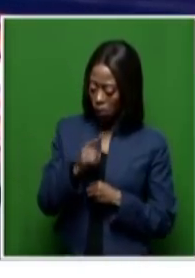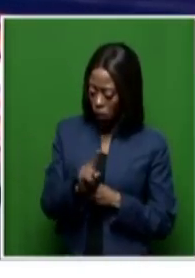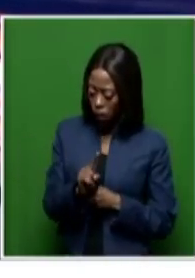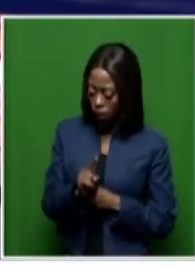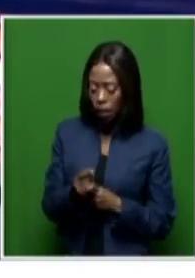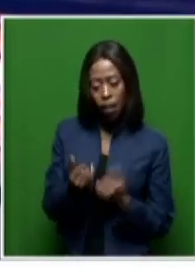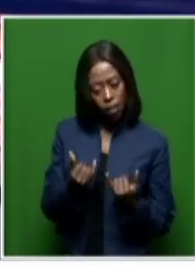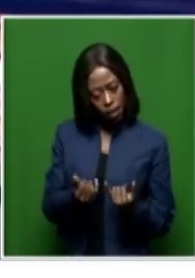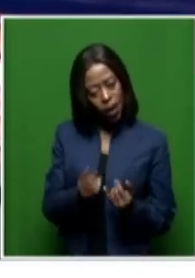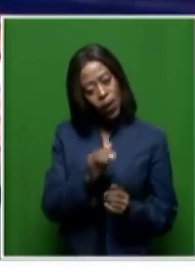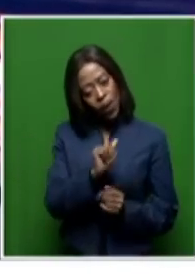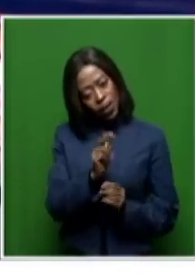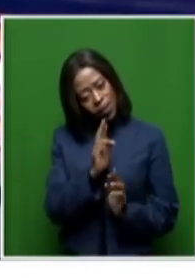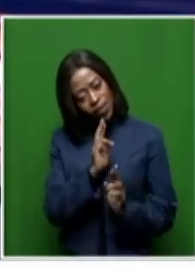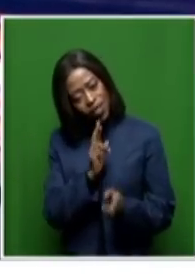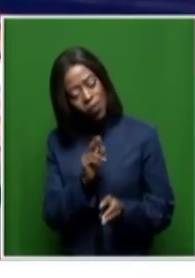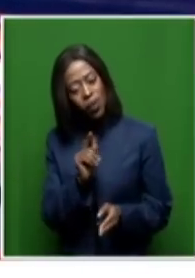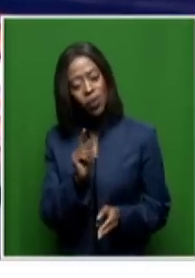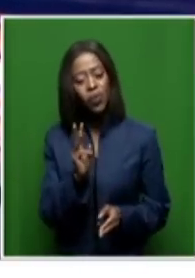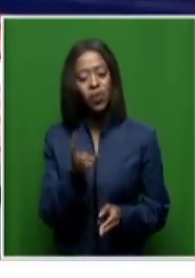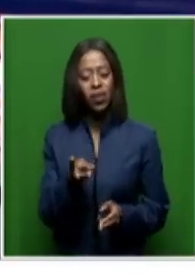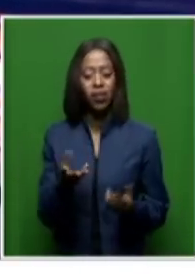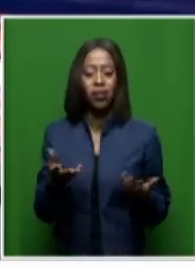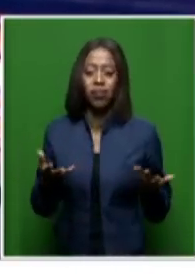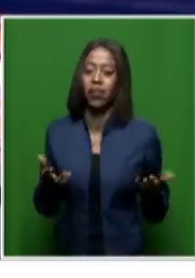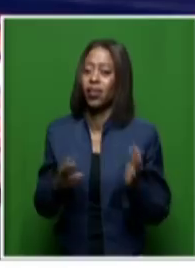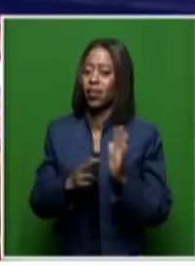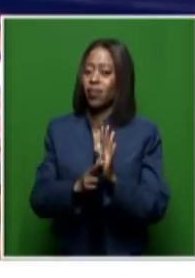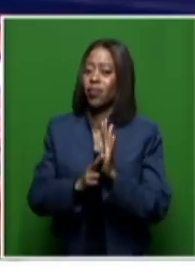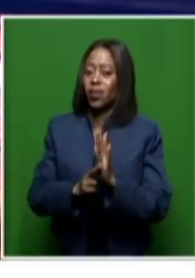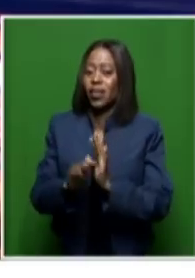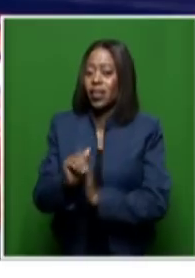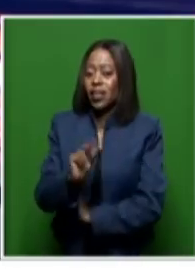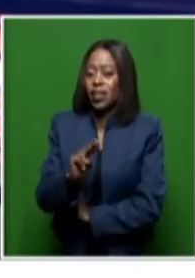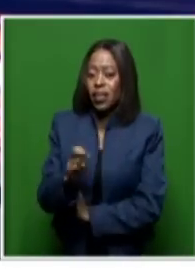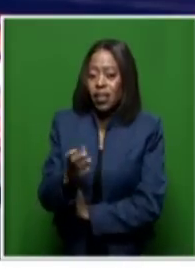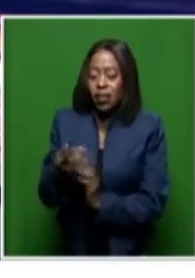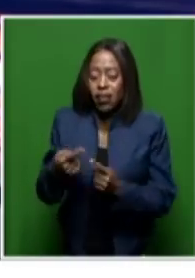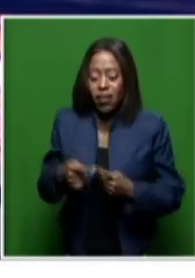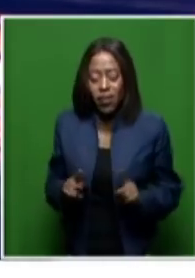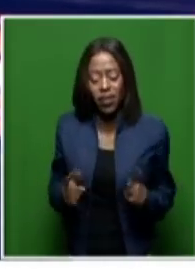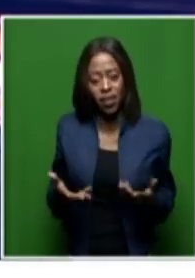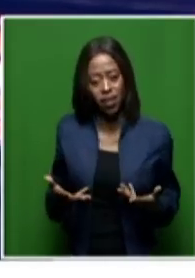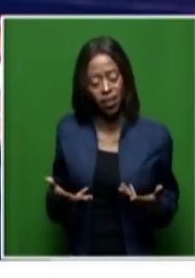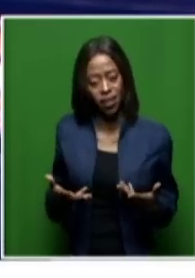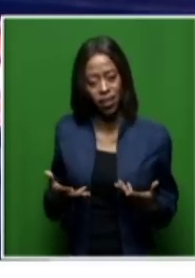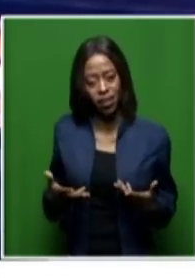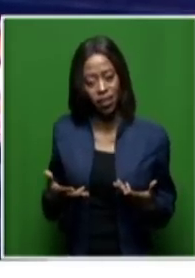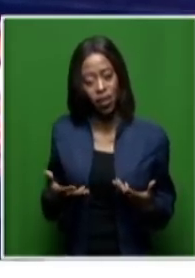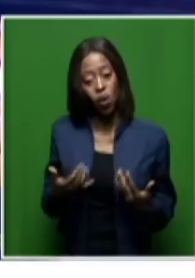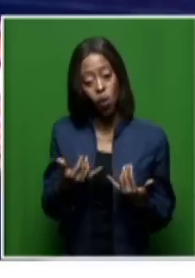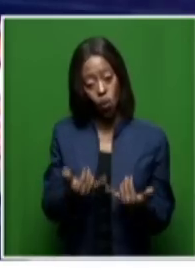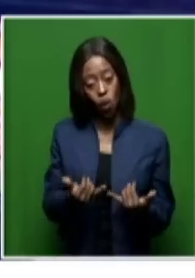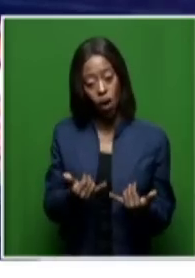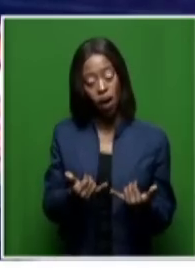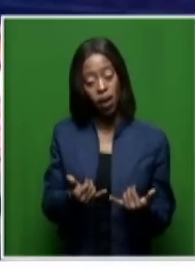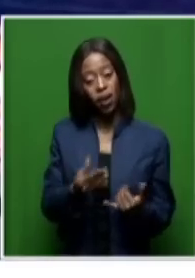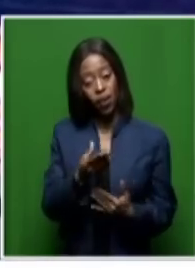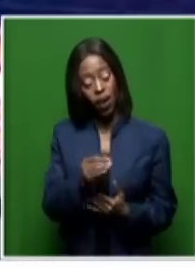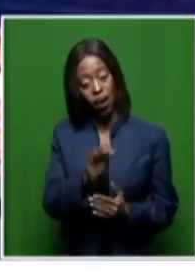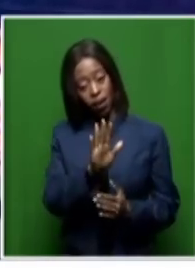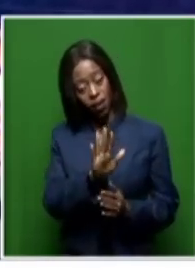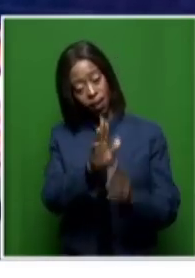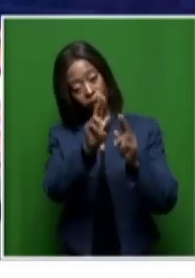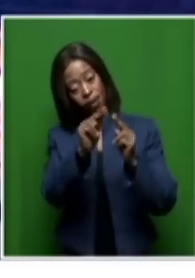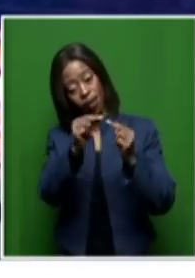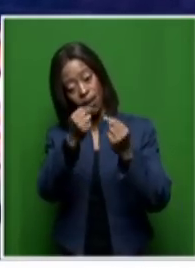will have to respond to that. And I'm not the spokesperson right now to speak because there is a center. The